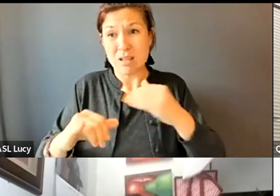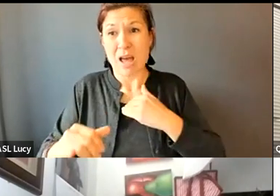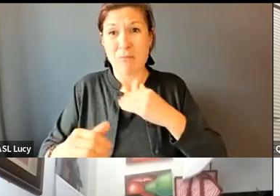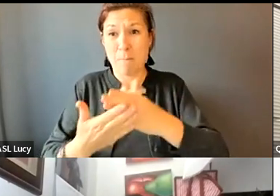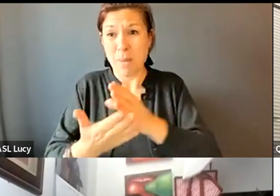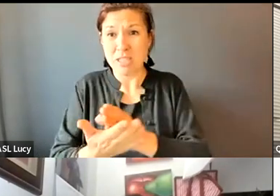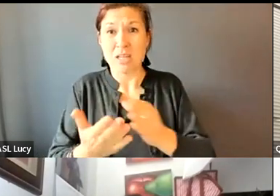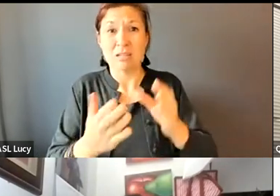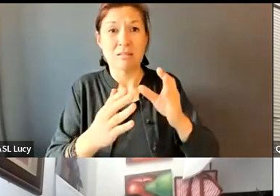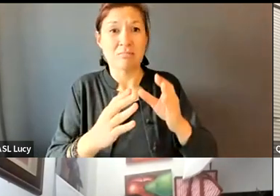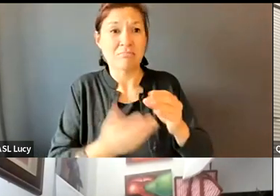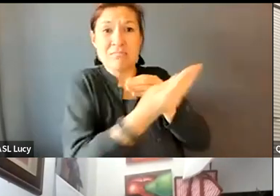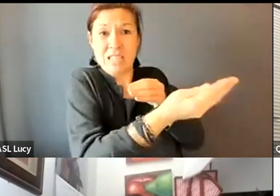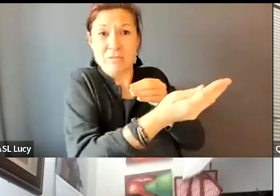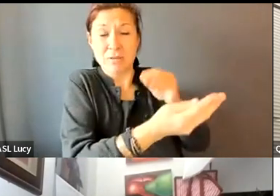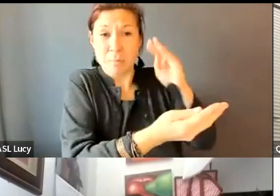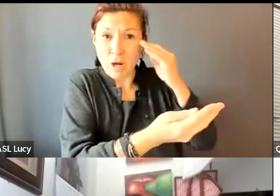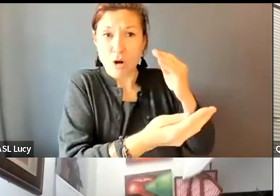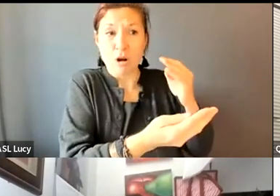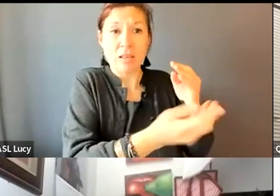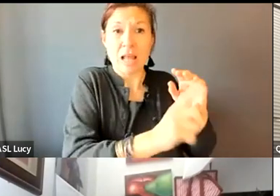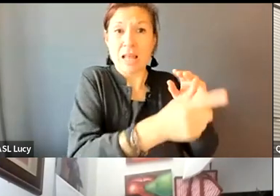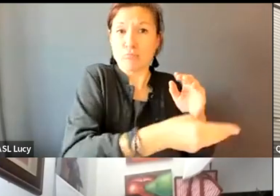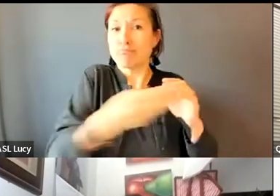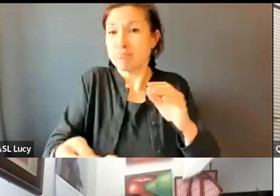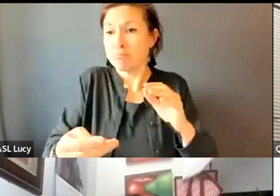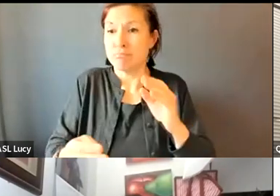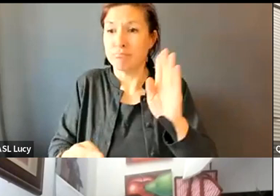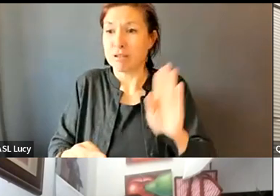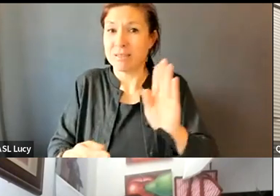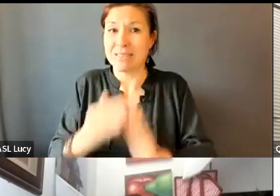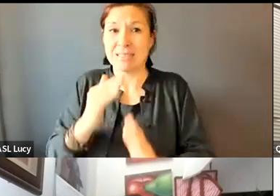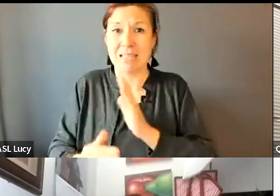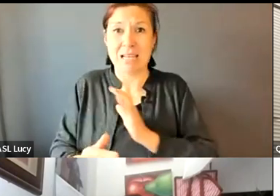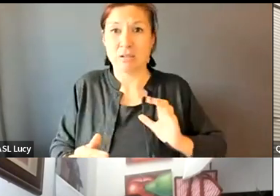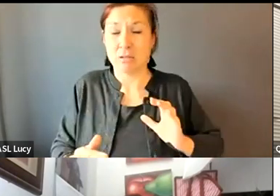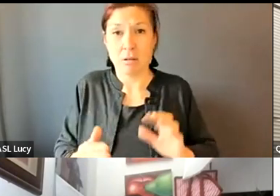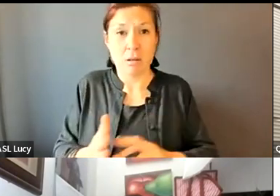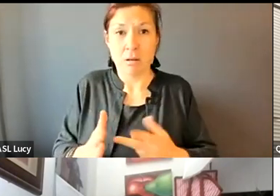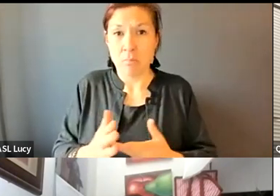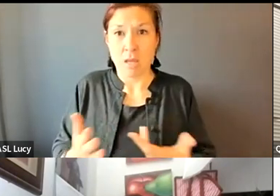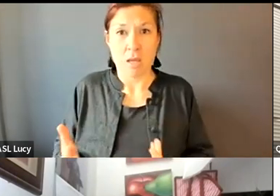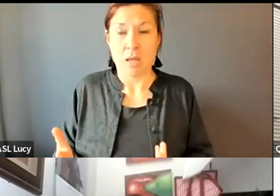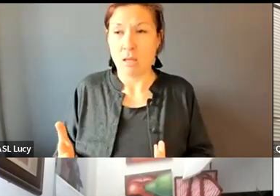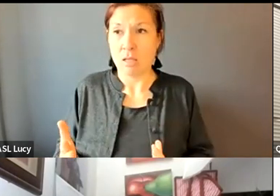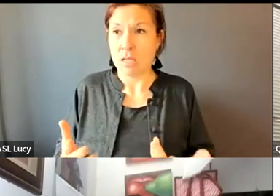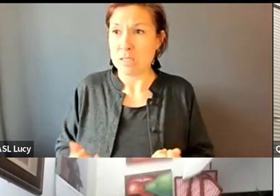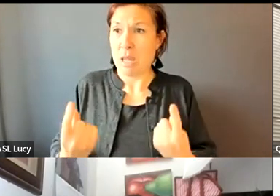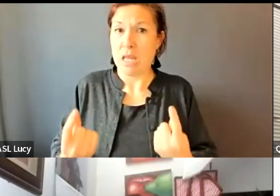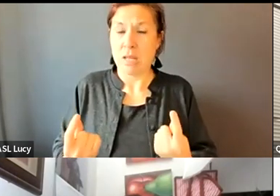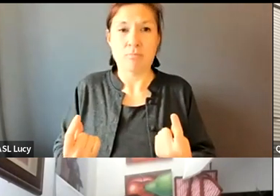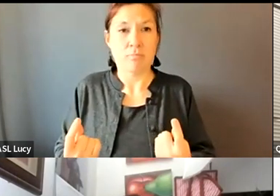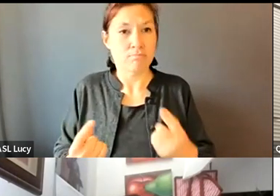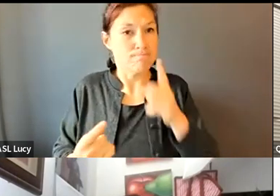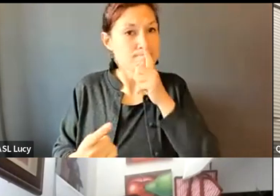to present to the city council and we would be taking away spending from since we don't have